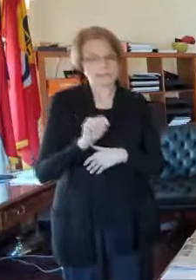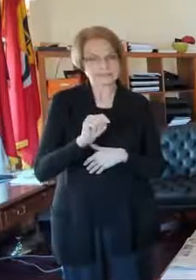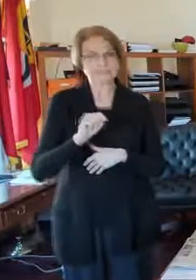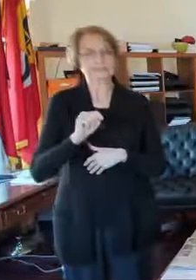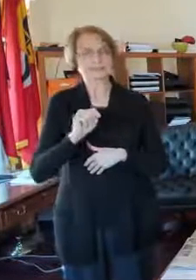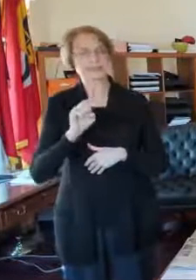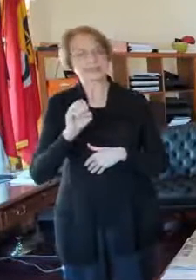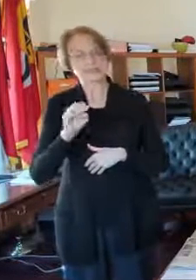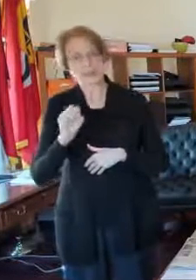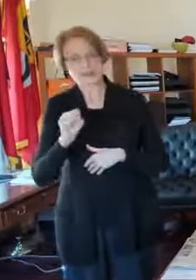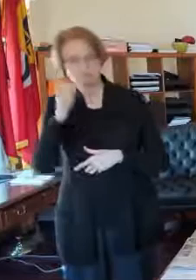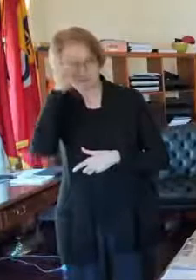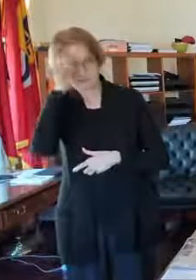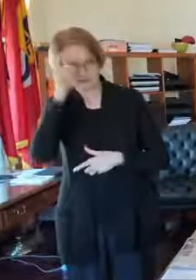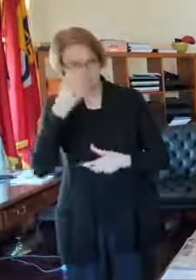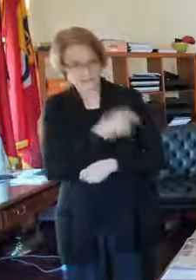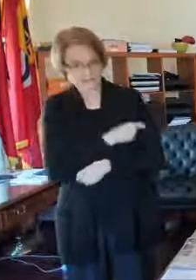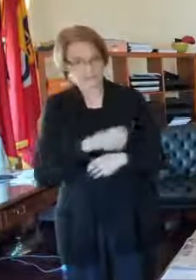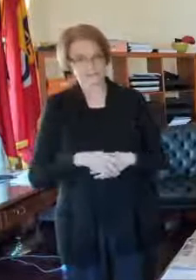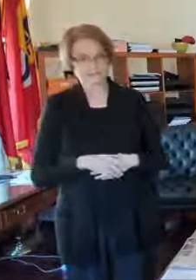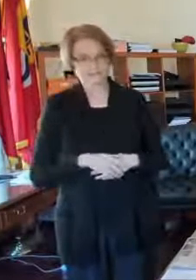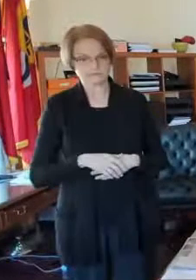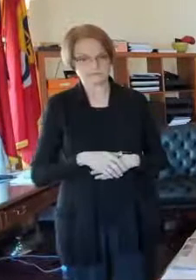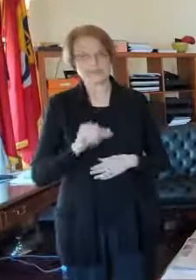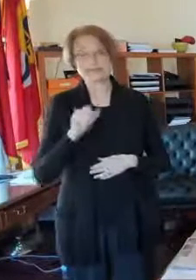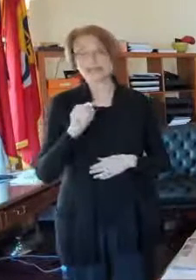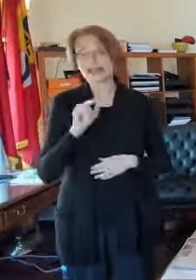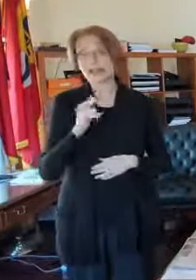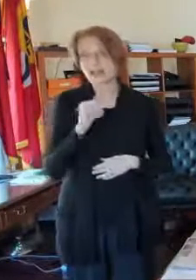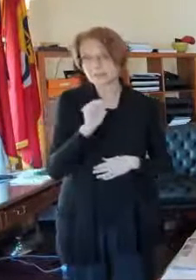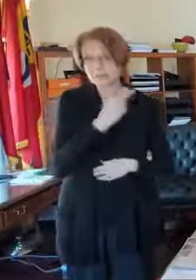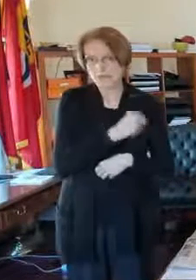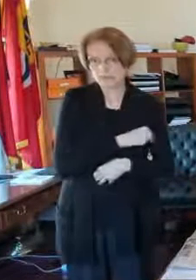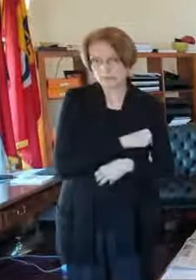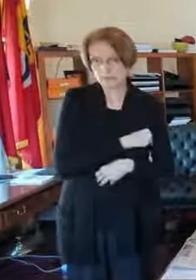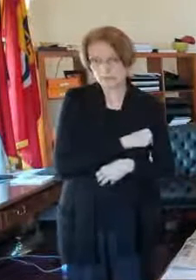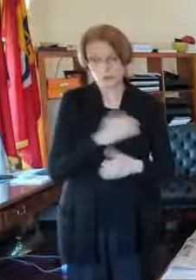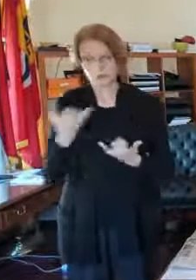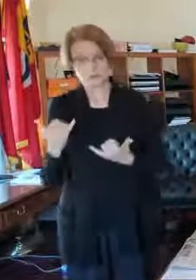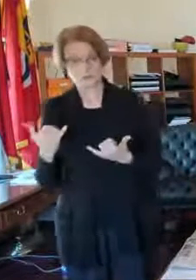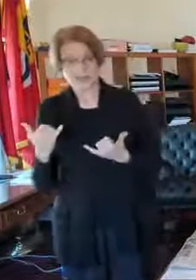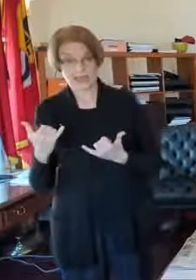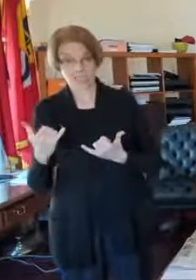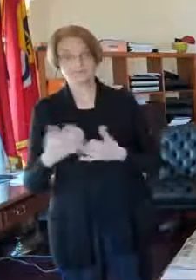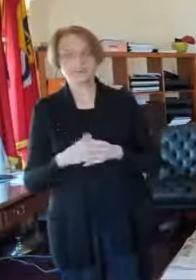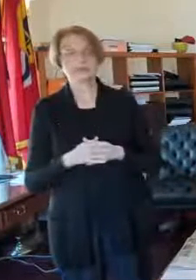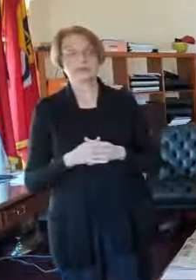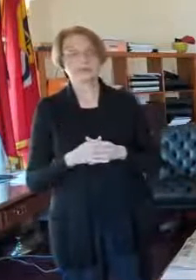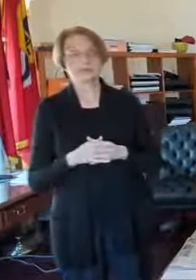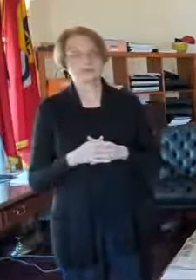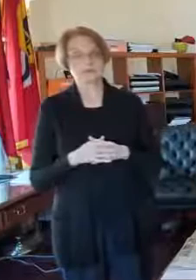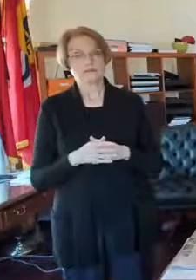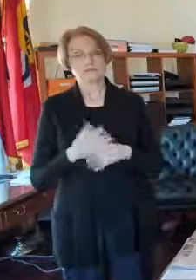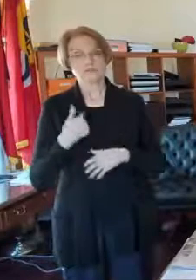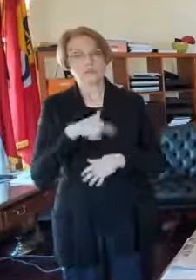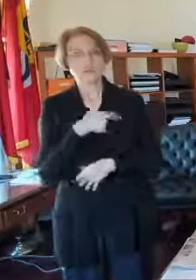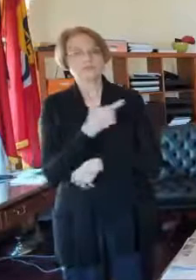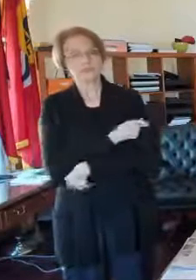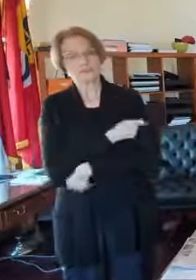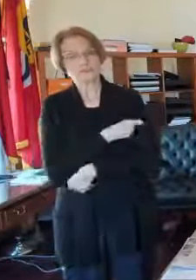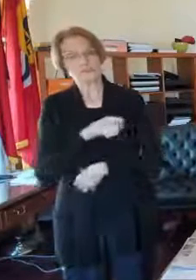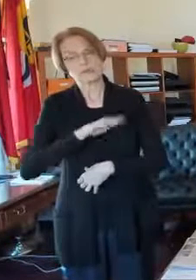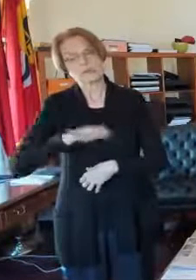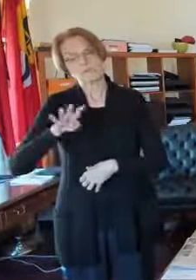vaccinated. Today, that was through St. Alexius. Today, we are vaccinating about